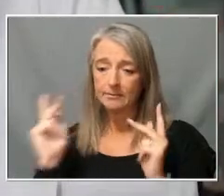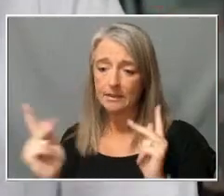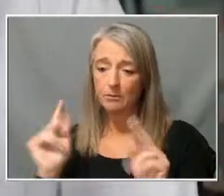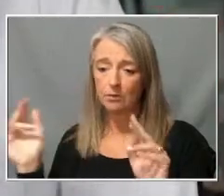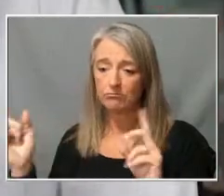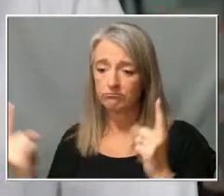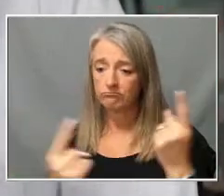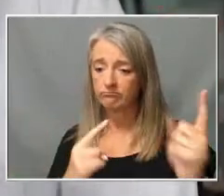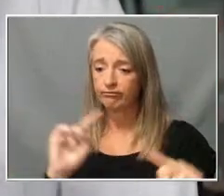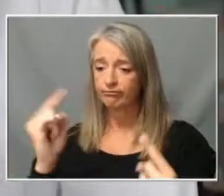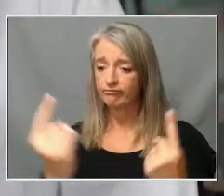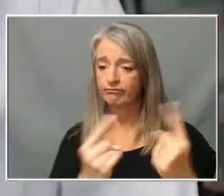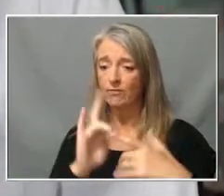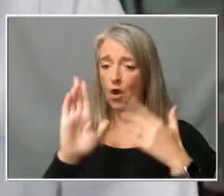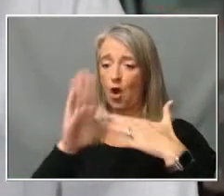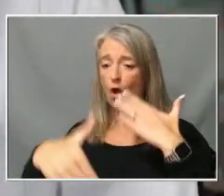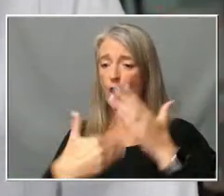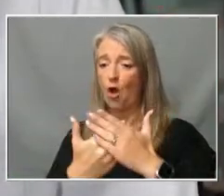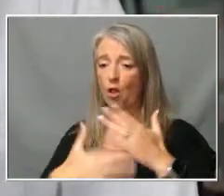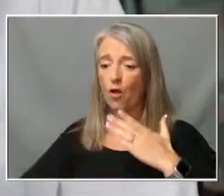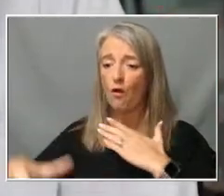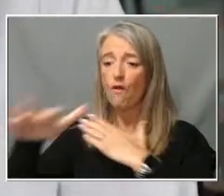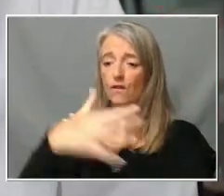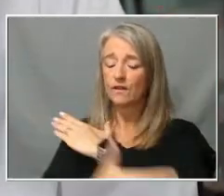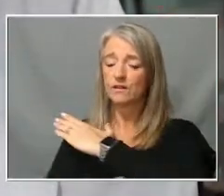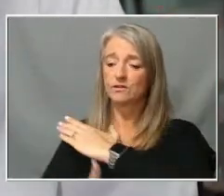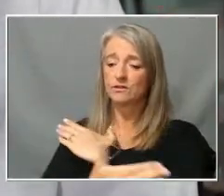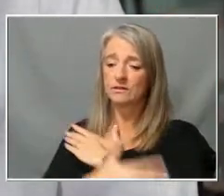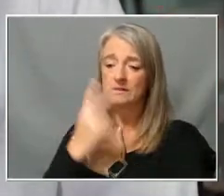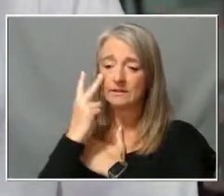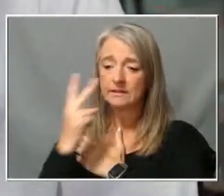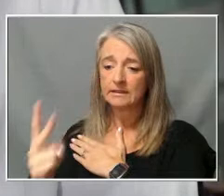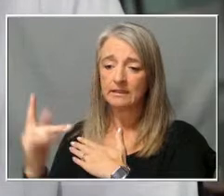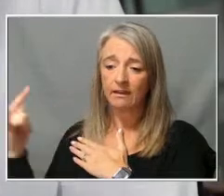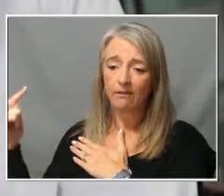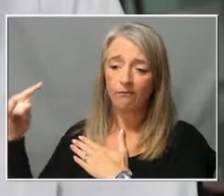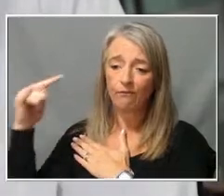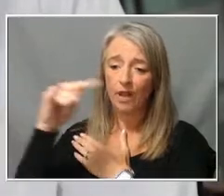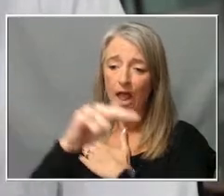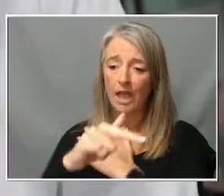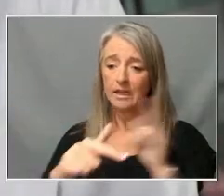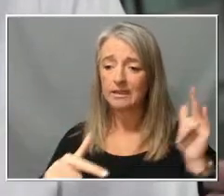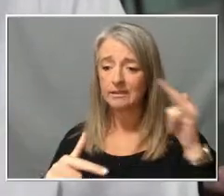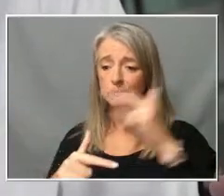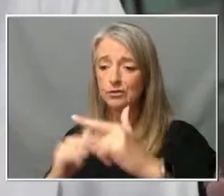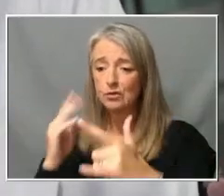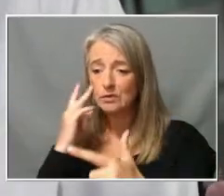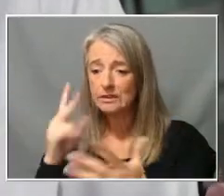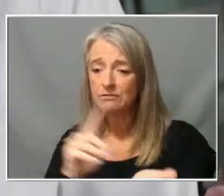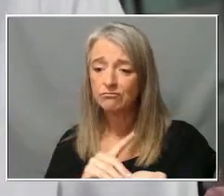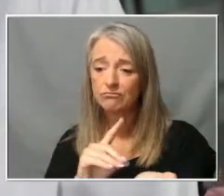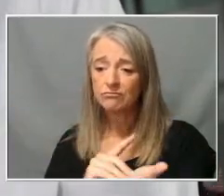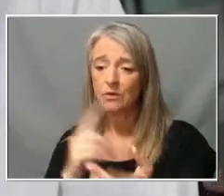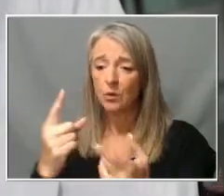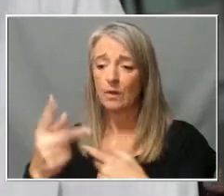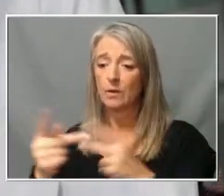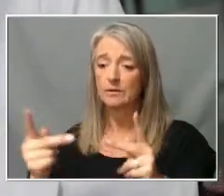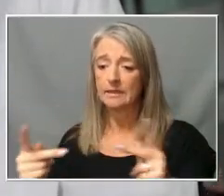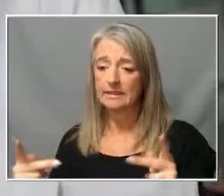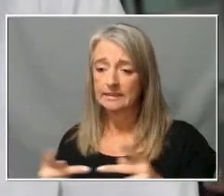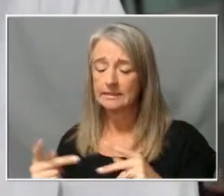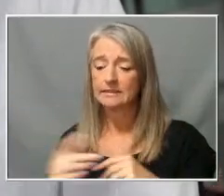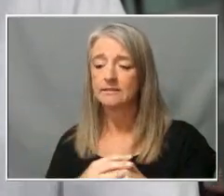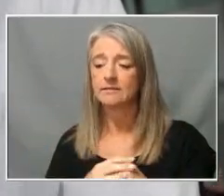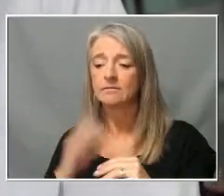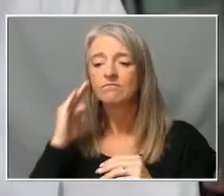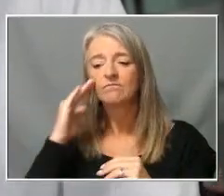all over the country to see him. People are like, oh, we're flying to so-and-so. His office is one of those places. So I just